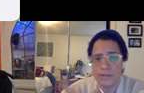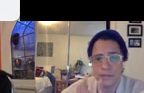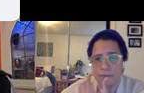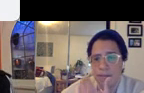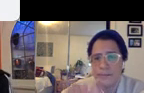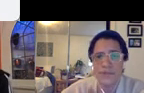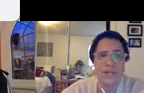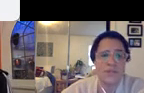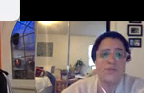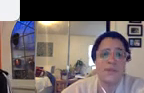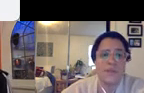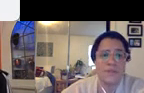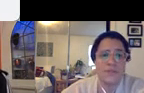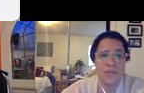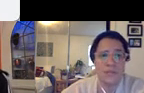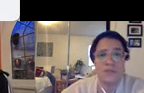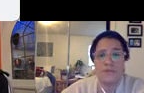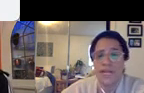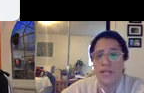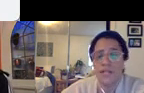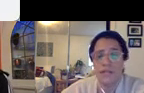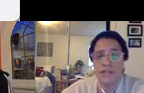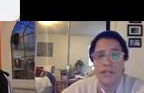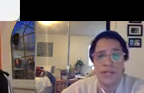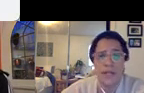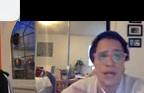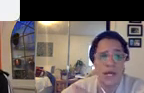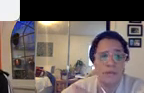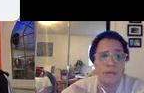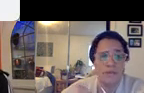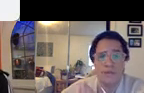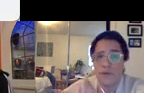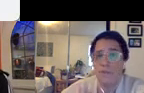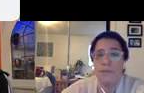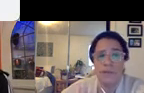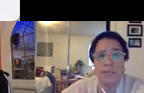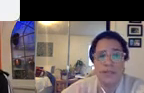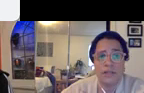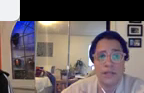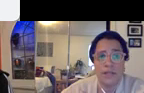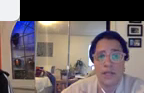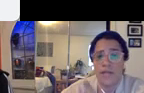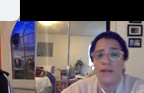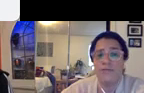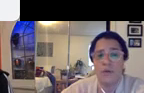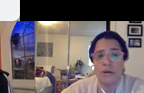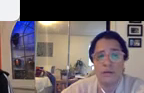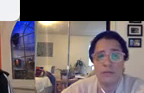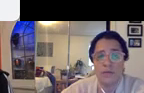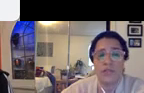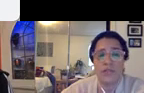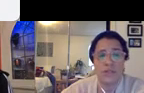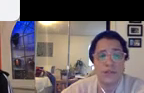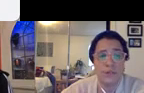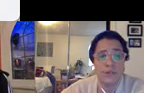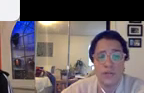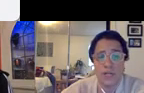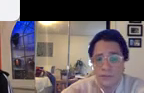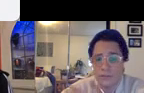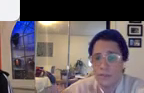else other than the members, but I do want people to be able to reflect on this from the public. If they have more